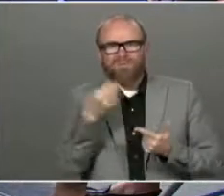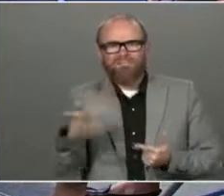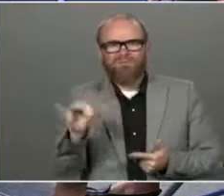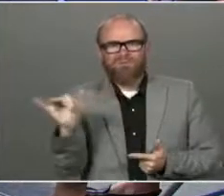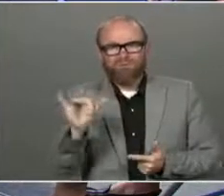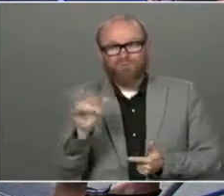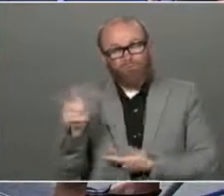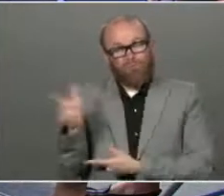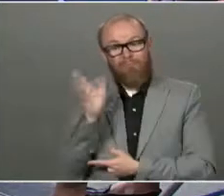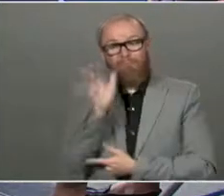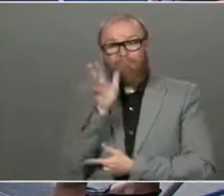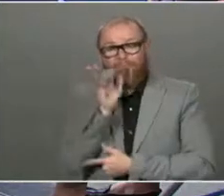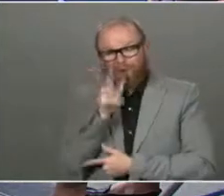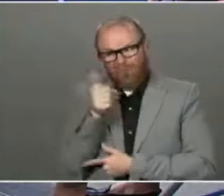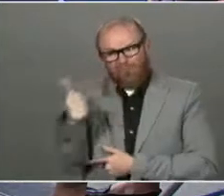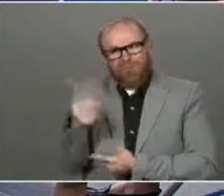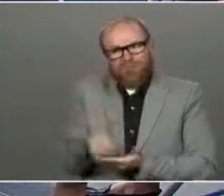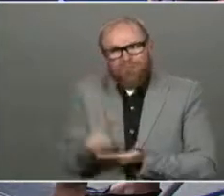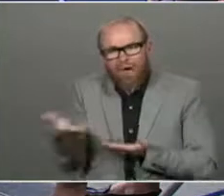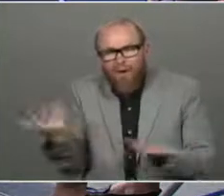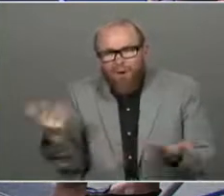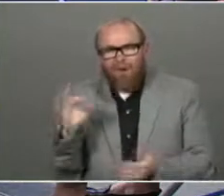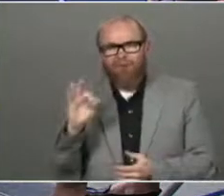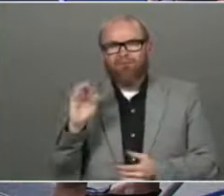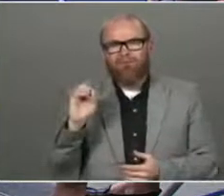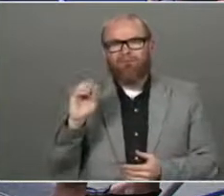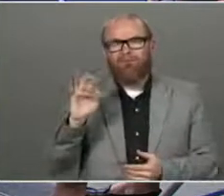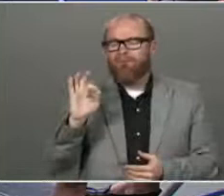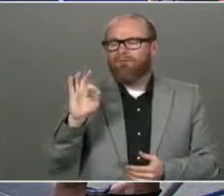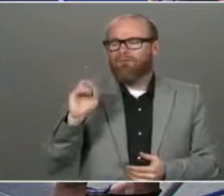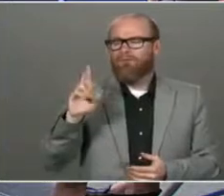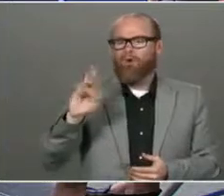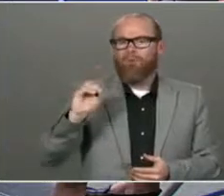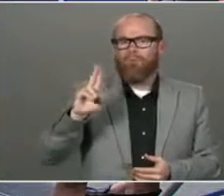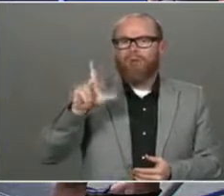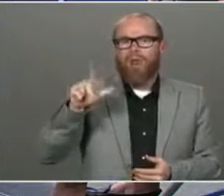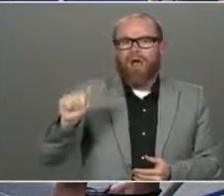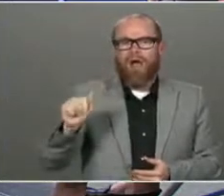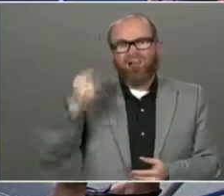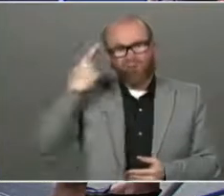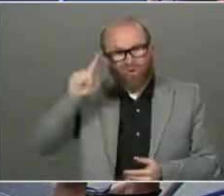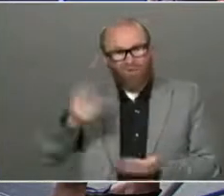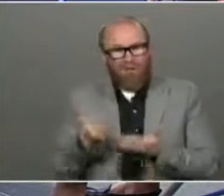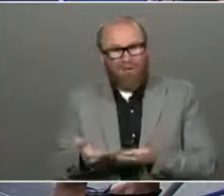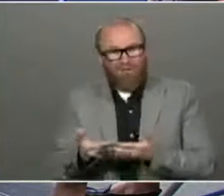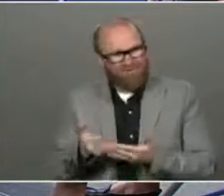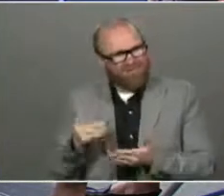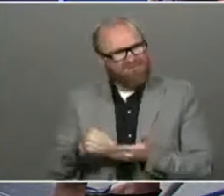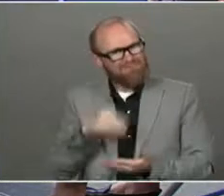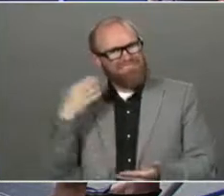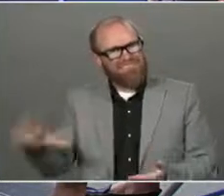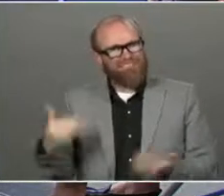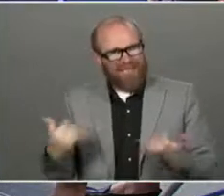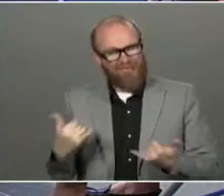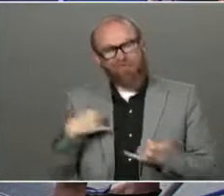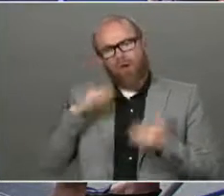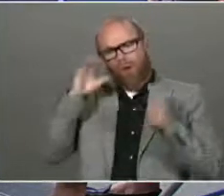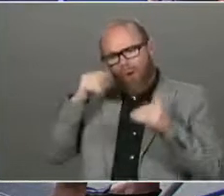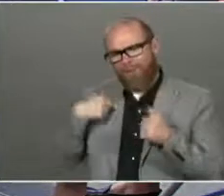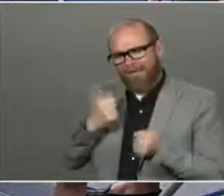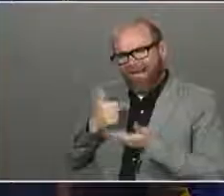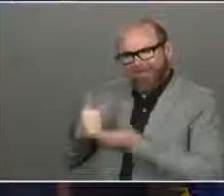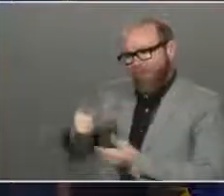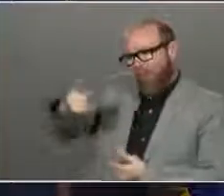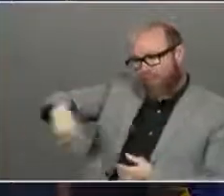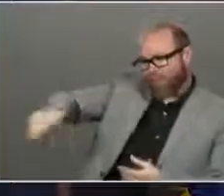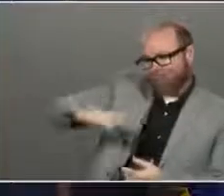trying to buy formula for their babies. We know who those people are. Can we get more funding into some of those programs to